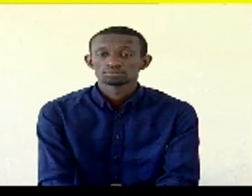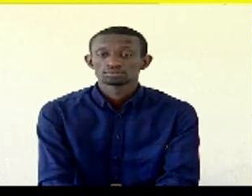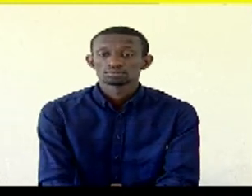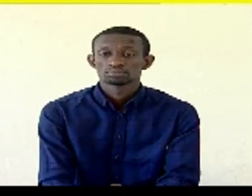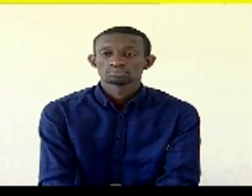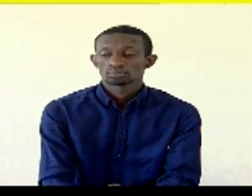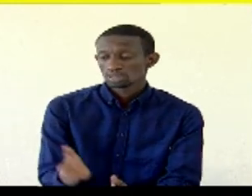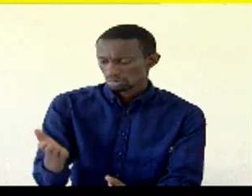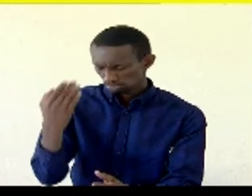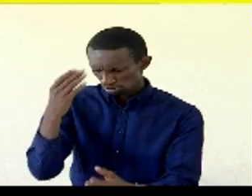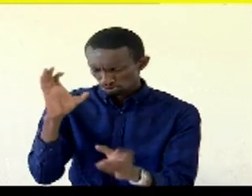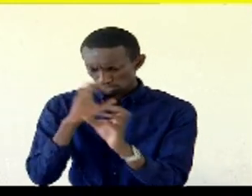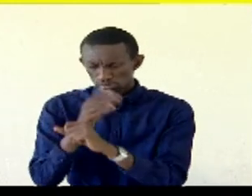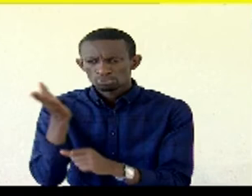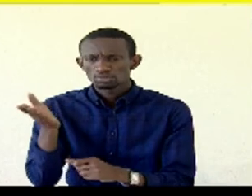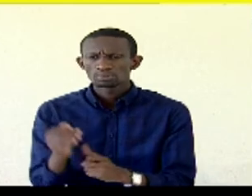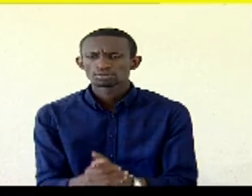Is there something we are missing out here?